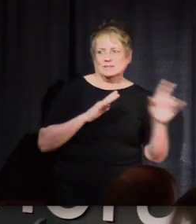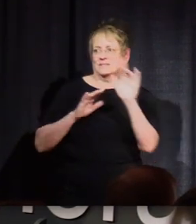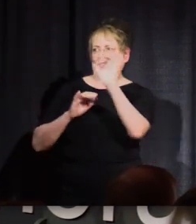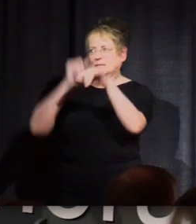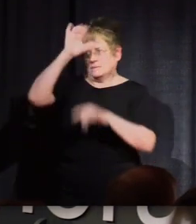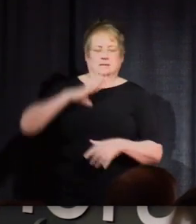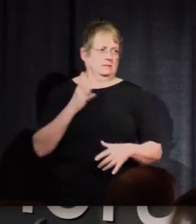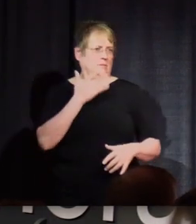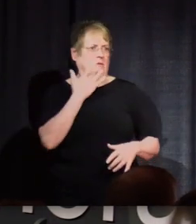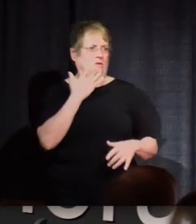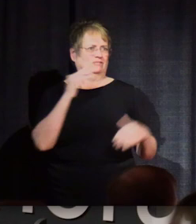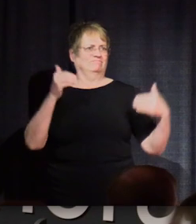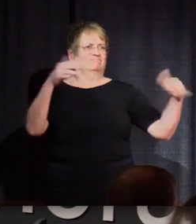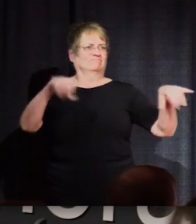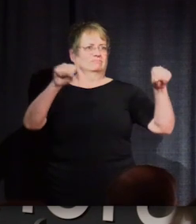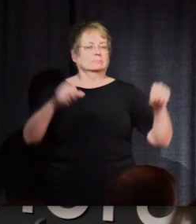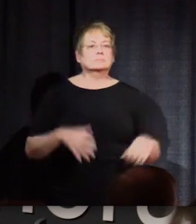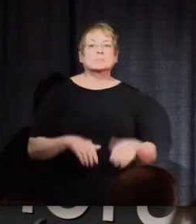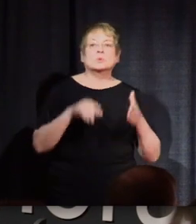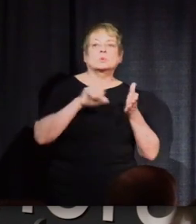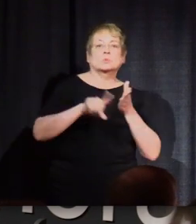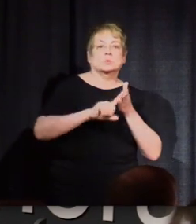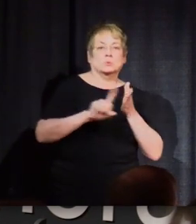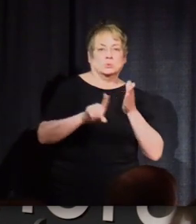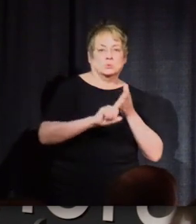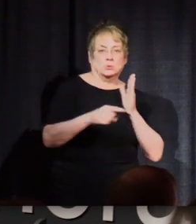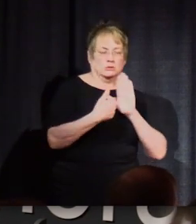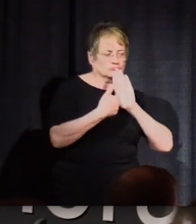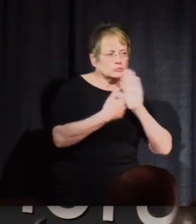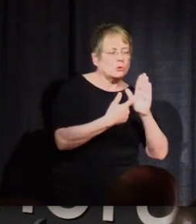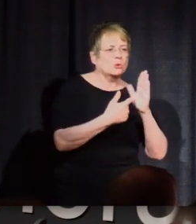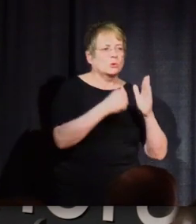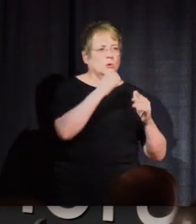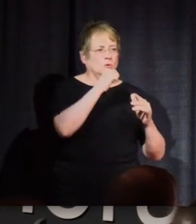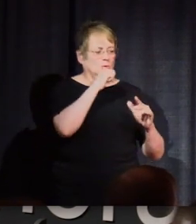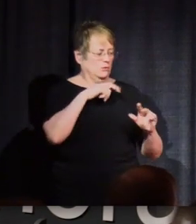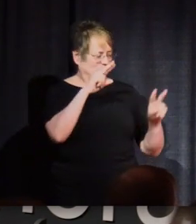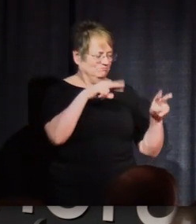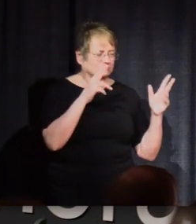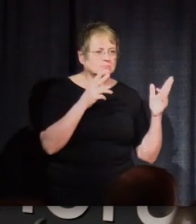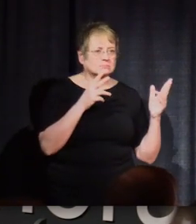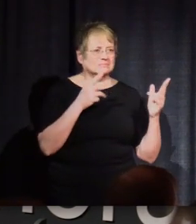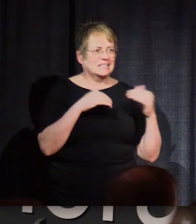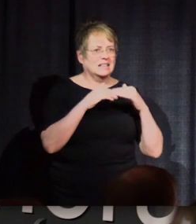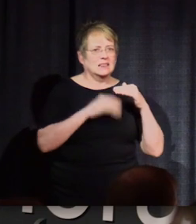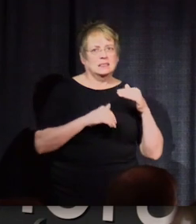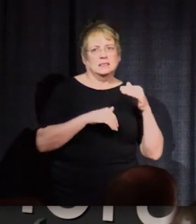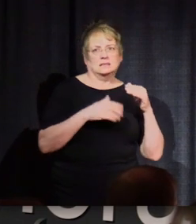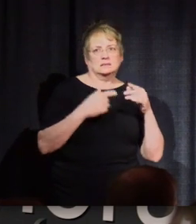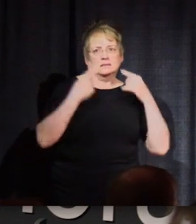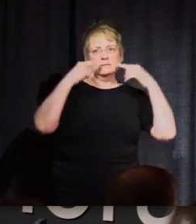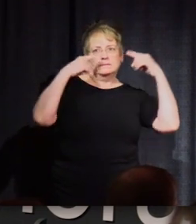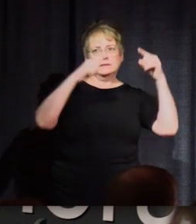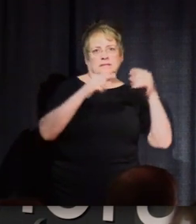that guy studies show that women are judged and judged themselves as being less effective leaders than